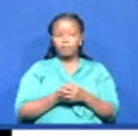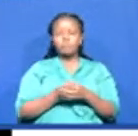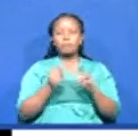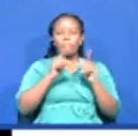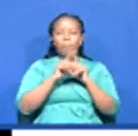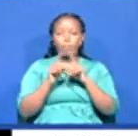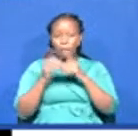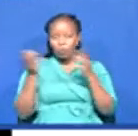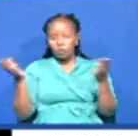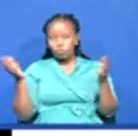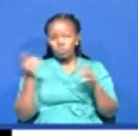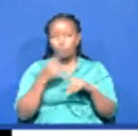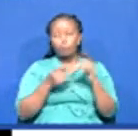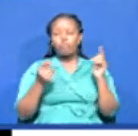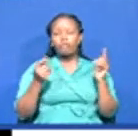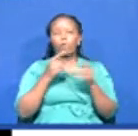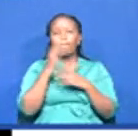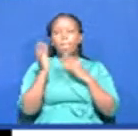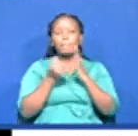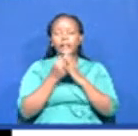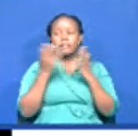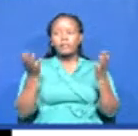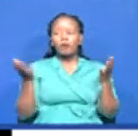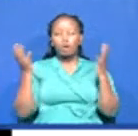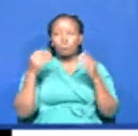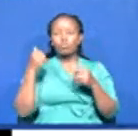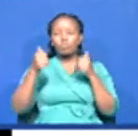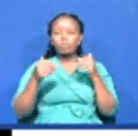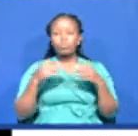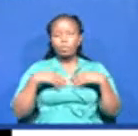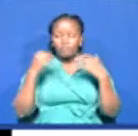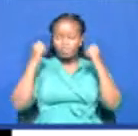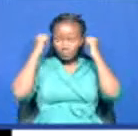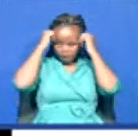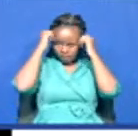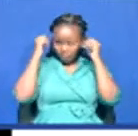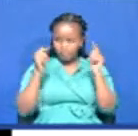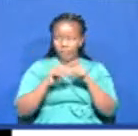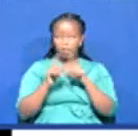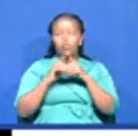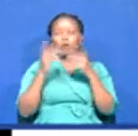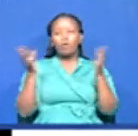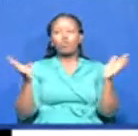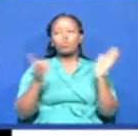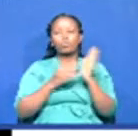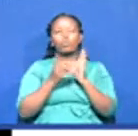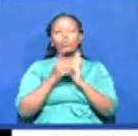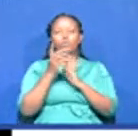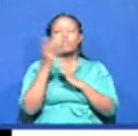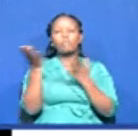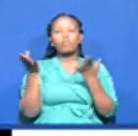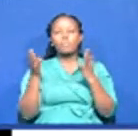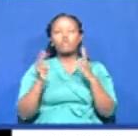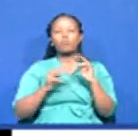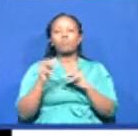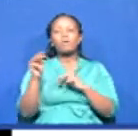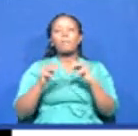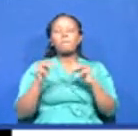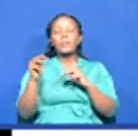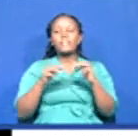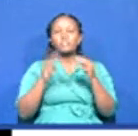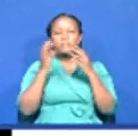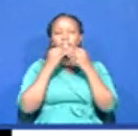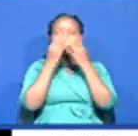the findings of that study, and of course the development of the management information system